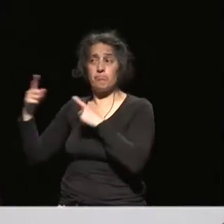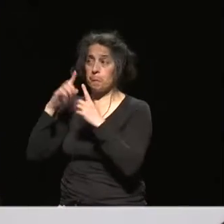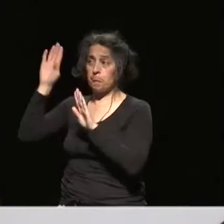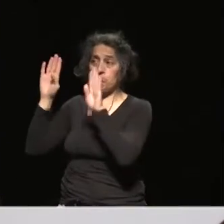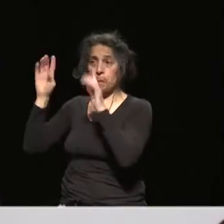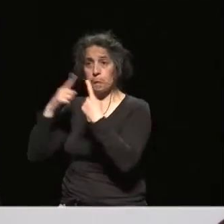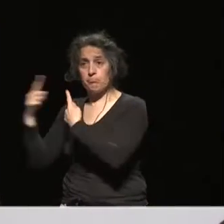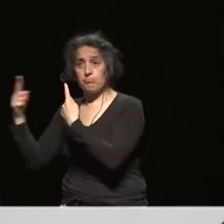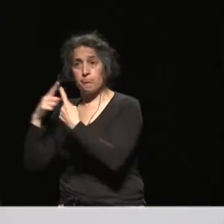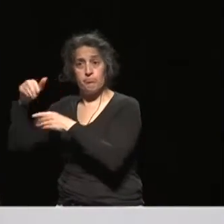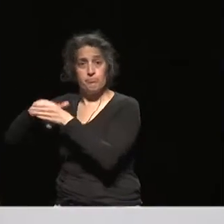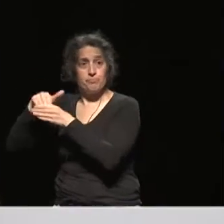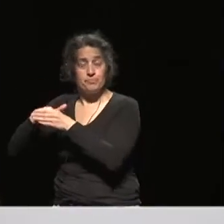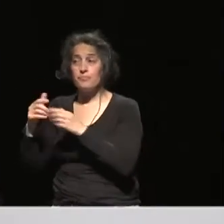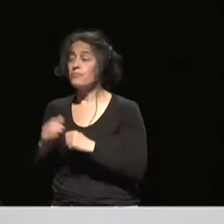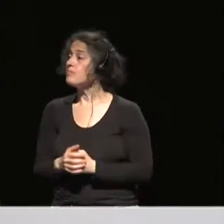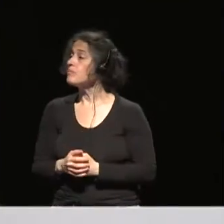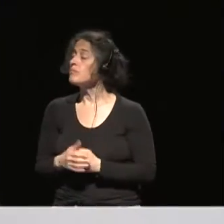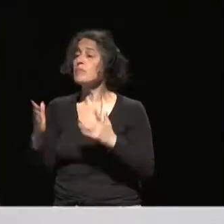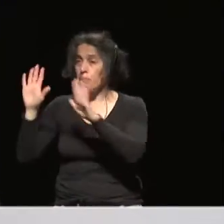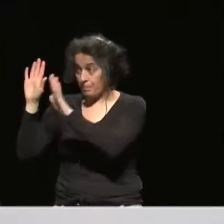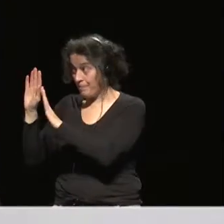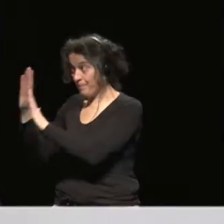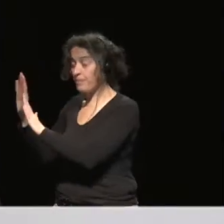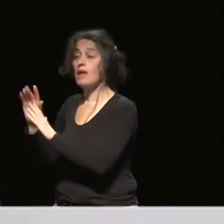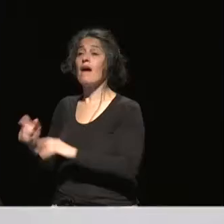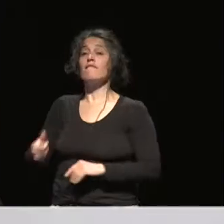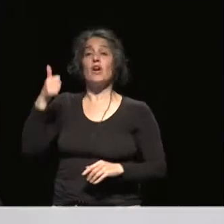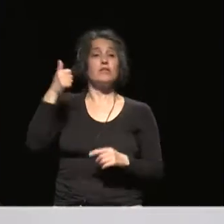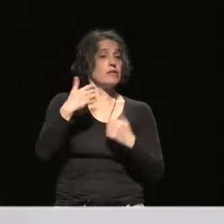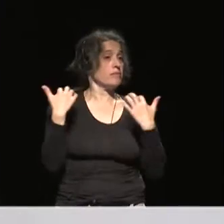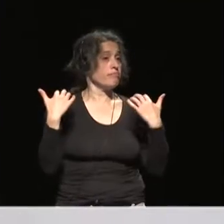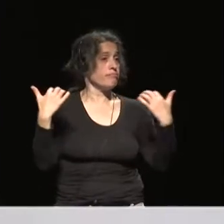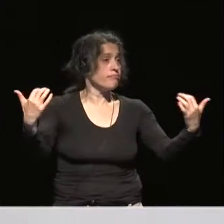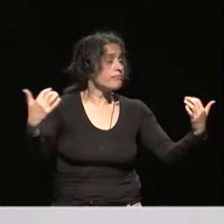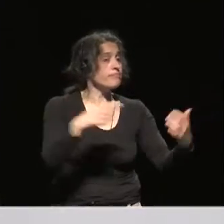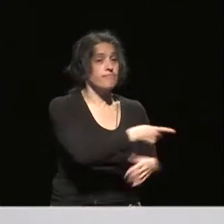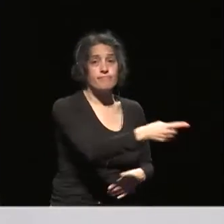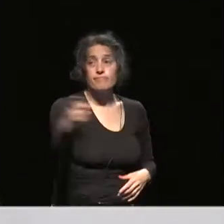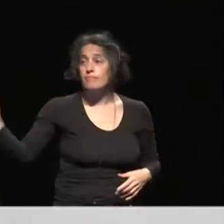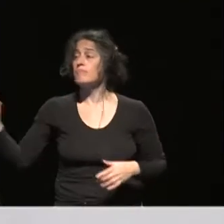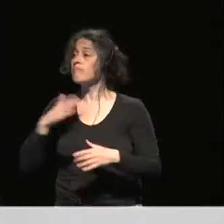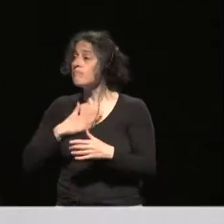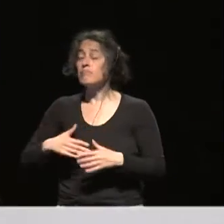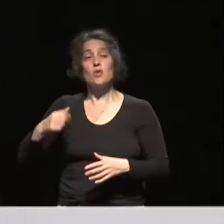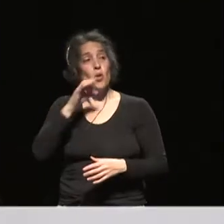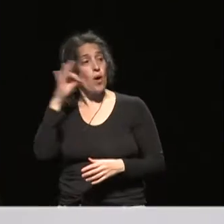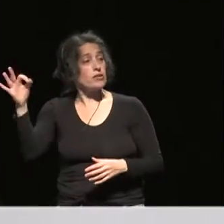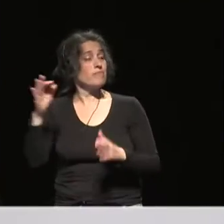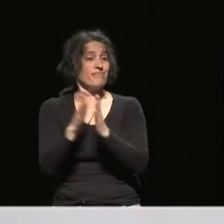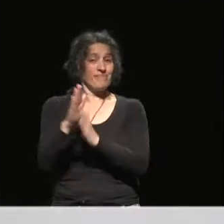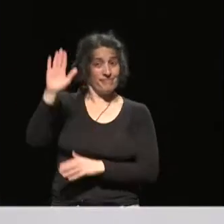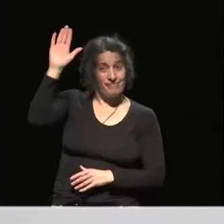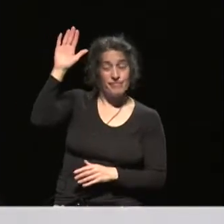to raise their hands and to put questions. Again, please introduce yourself and be short.